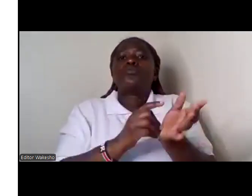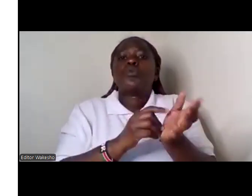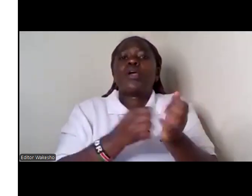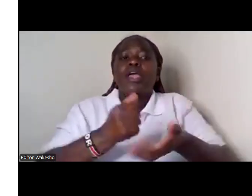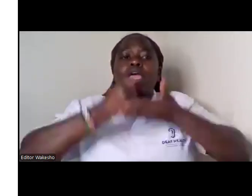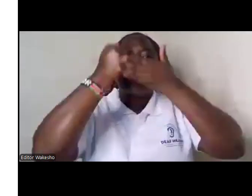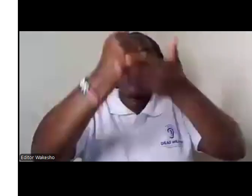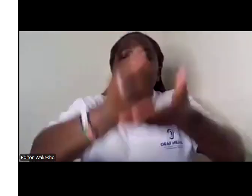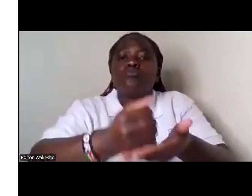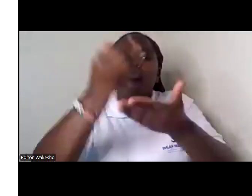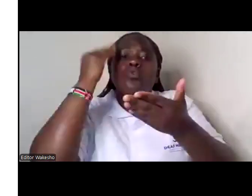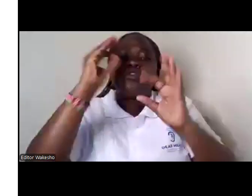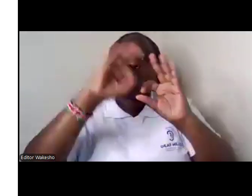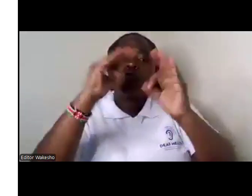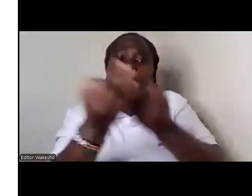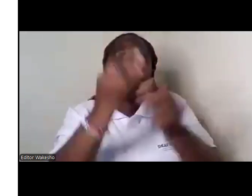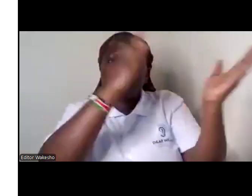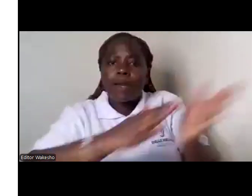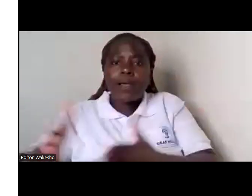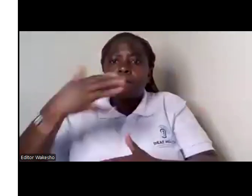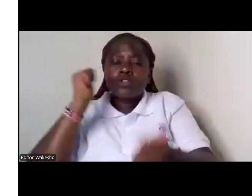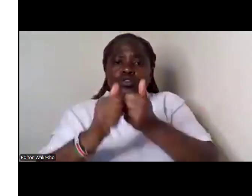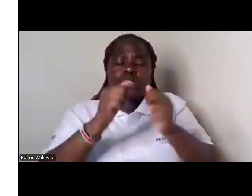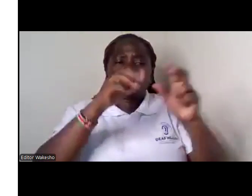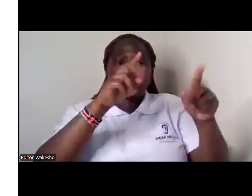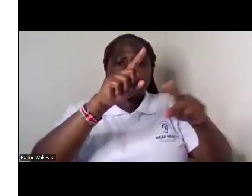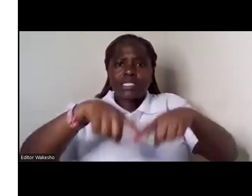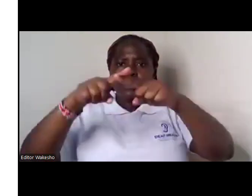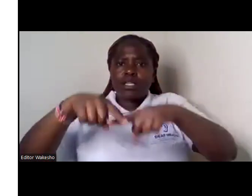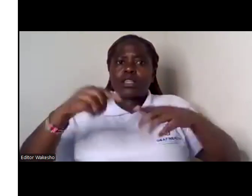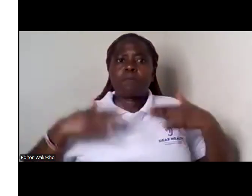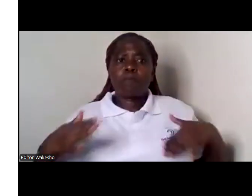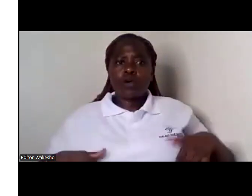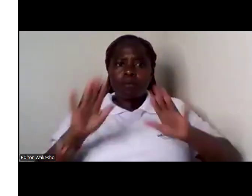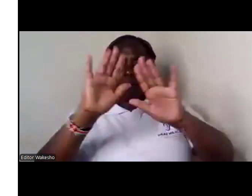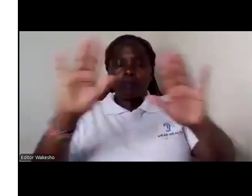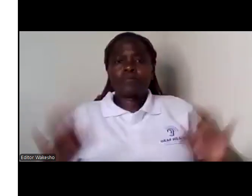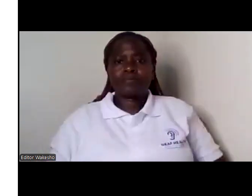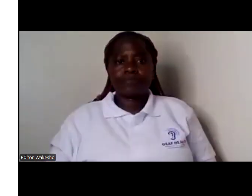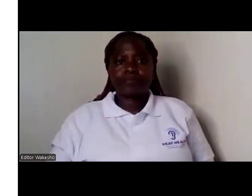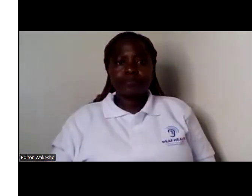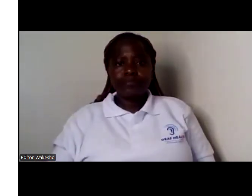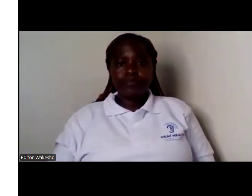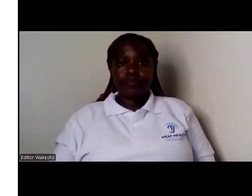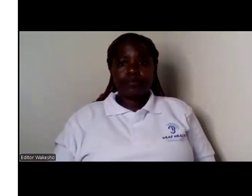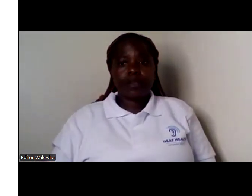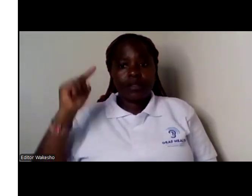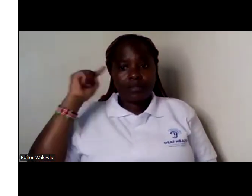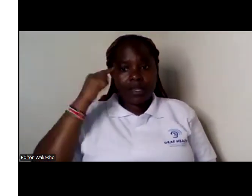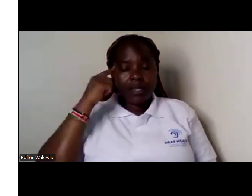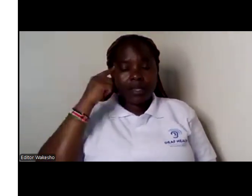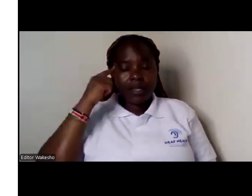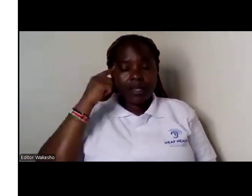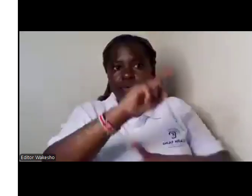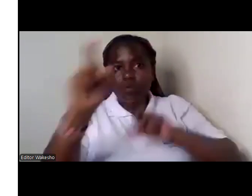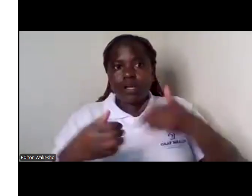on your condition. Yeah. So I think that I can't see any other